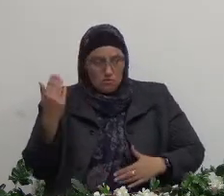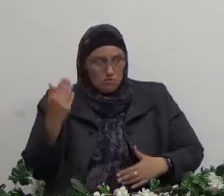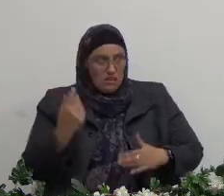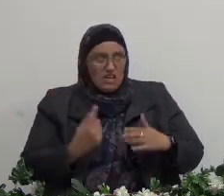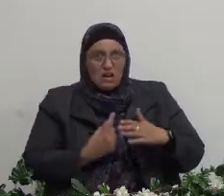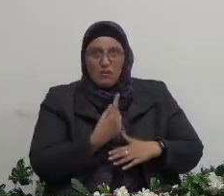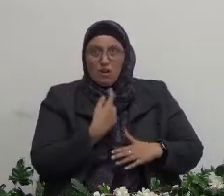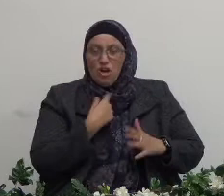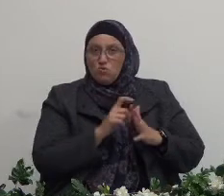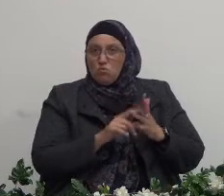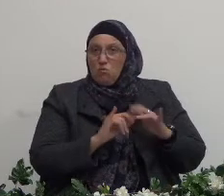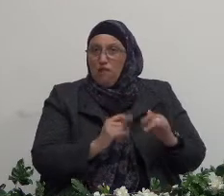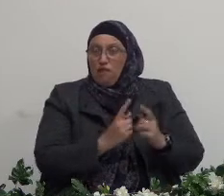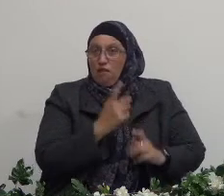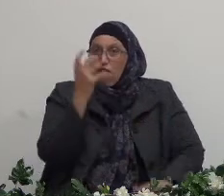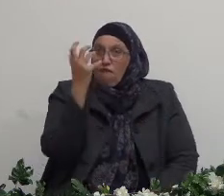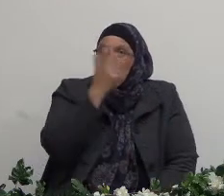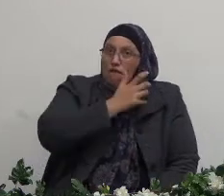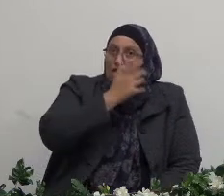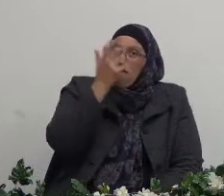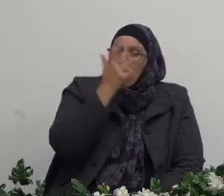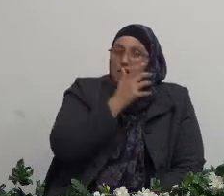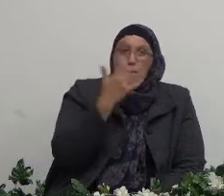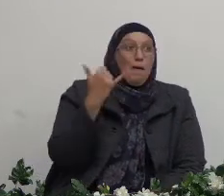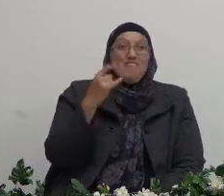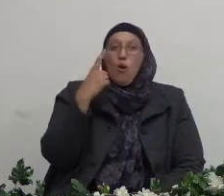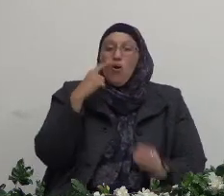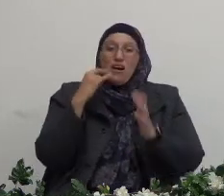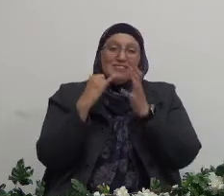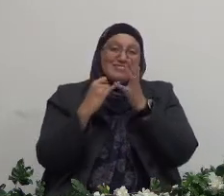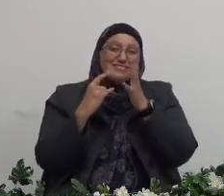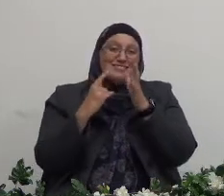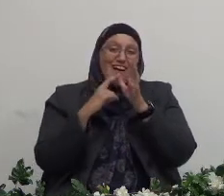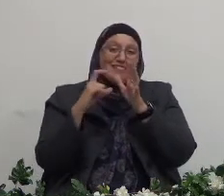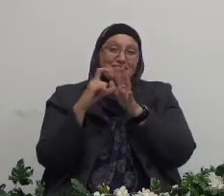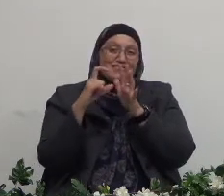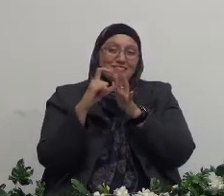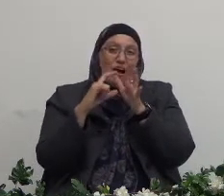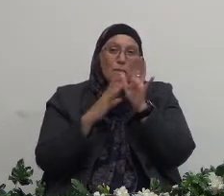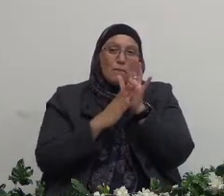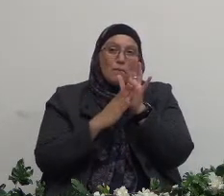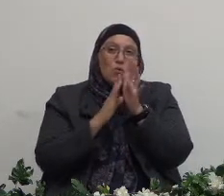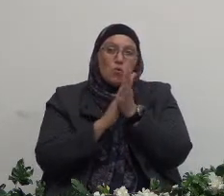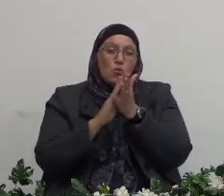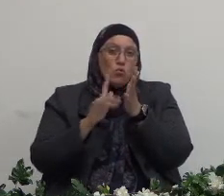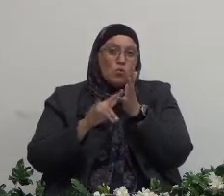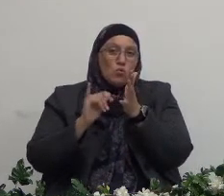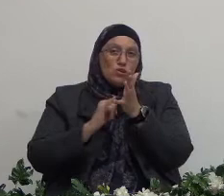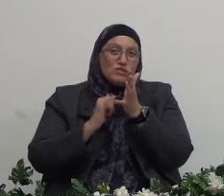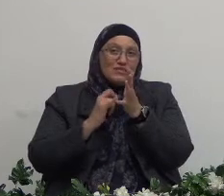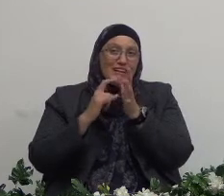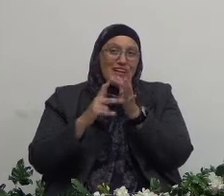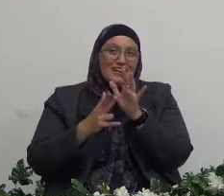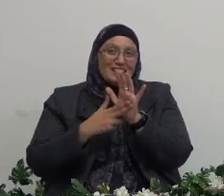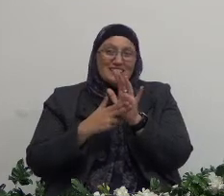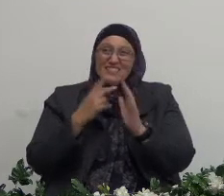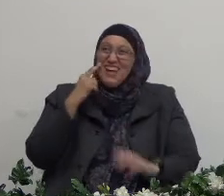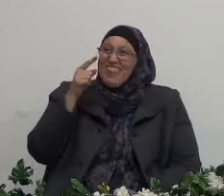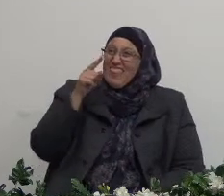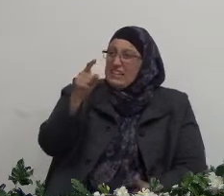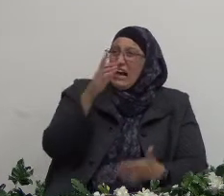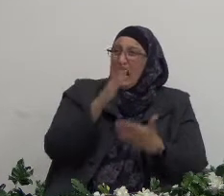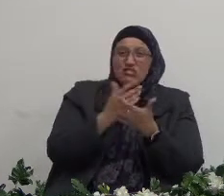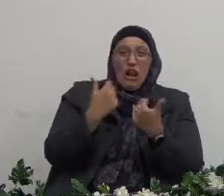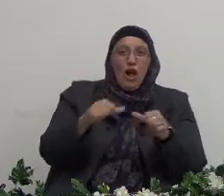look at someone like Saddam and say Saddam was a monster, I can become like Saddam. Don't